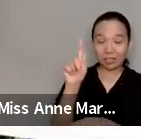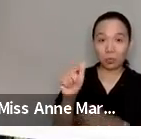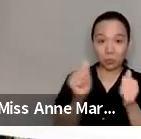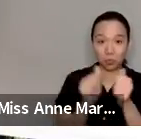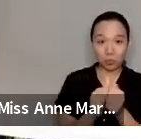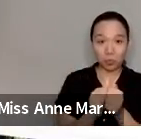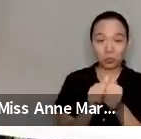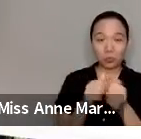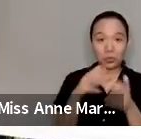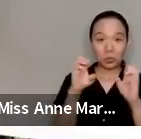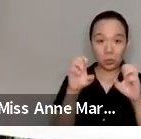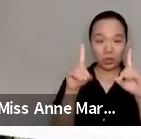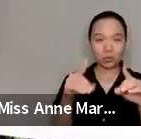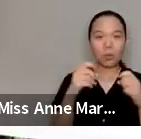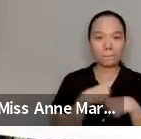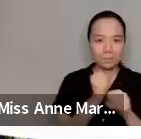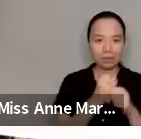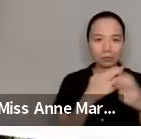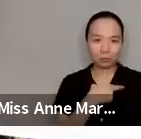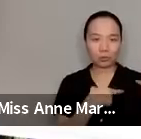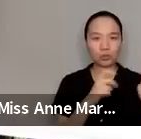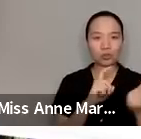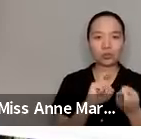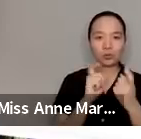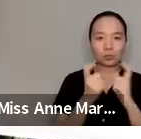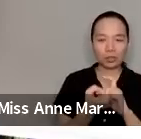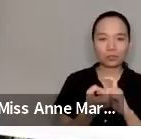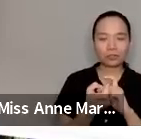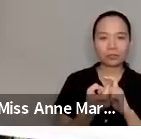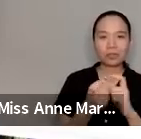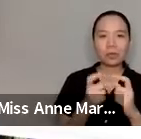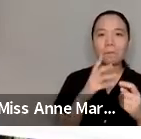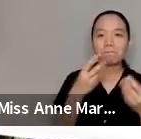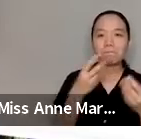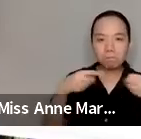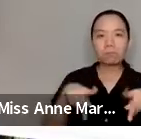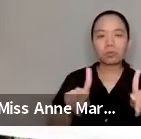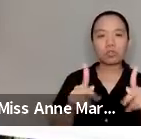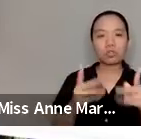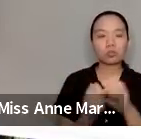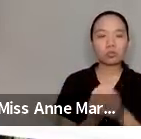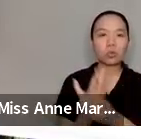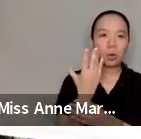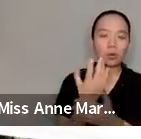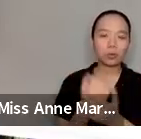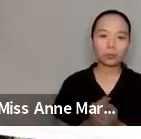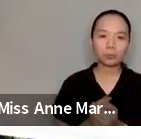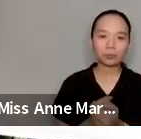to make a difference and provide opportunities to grow.